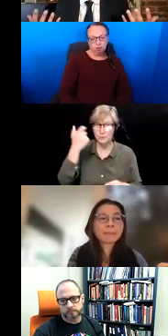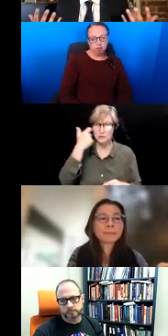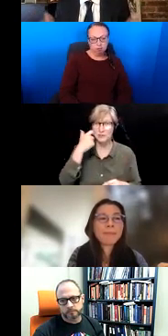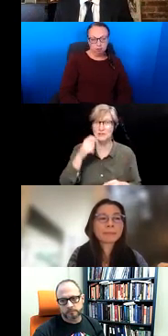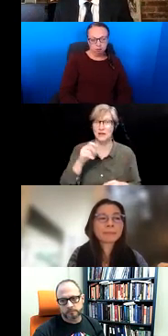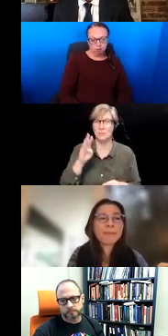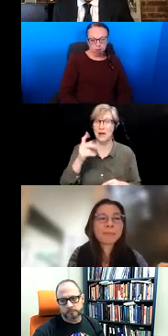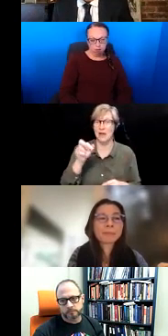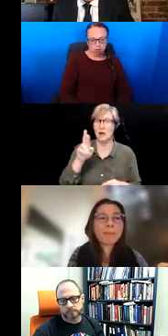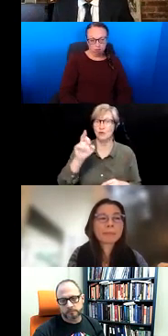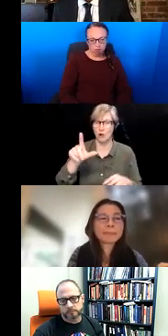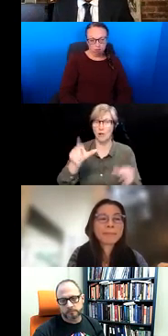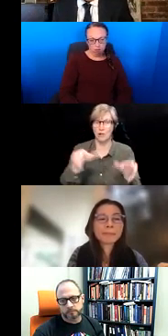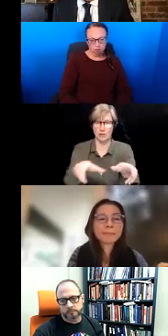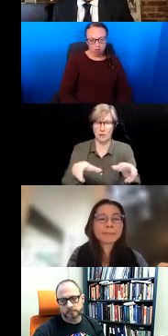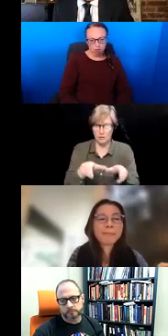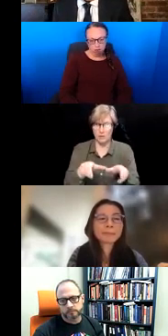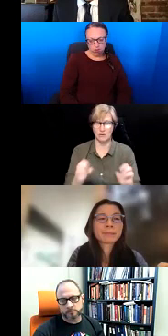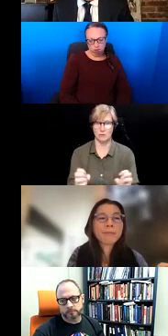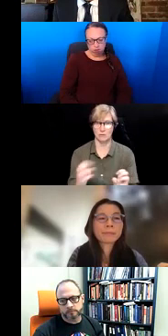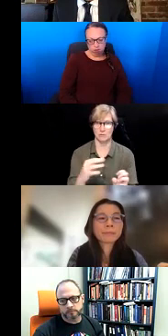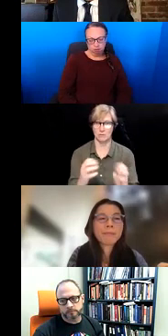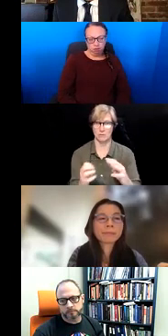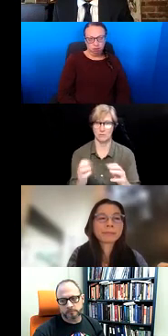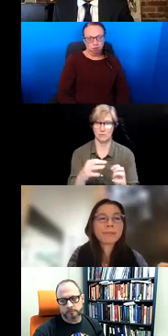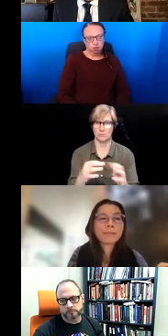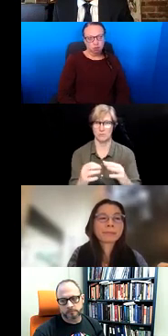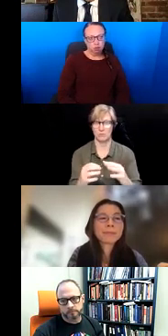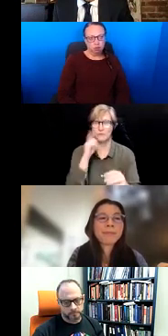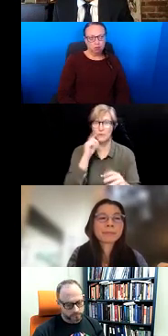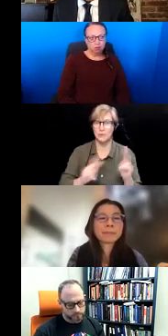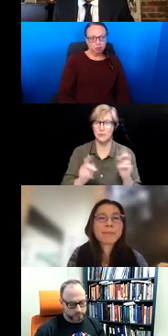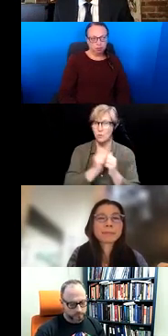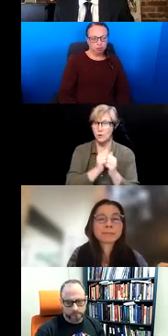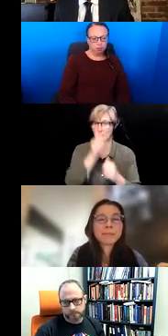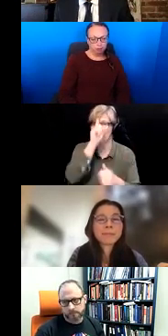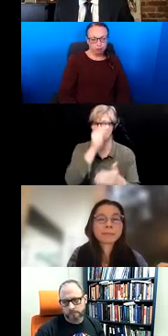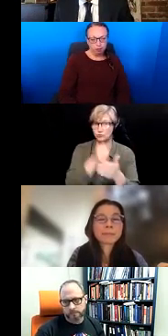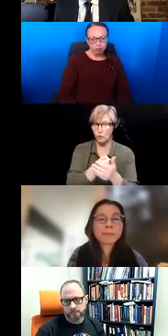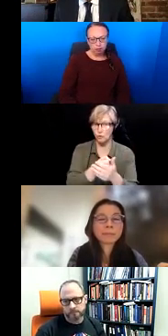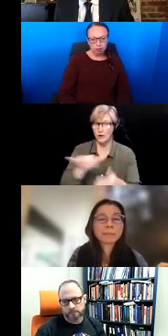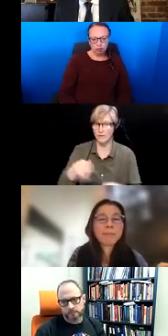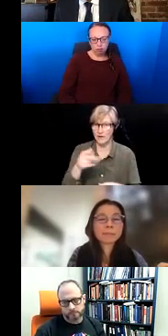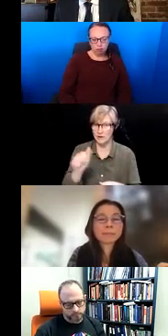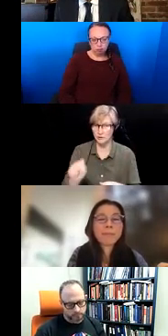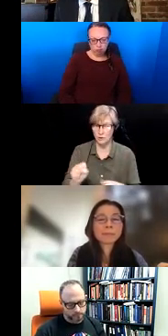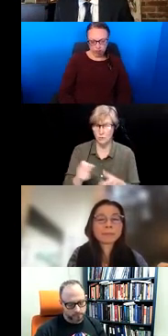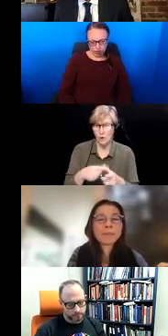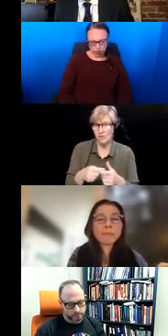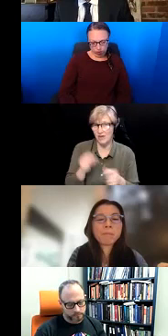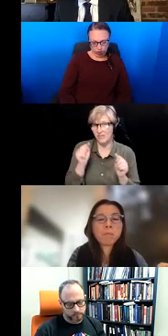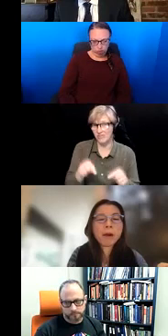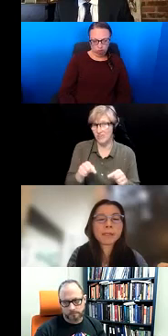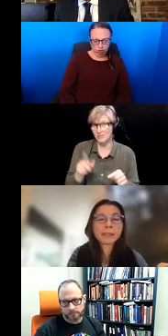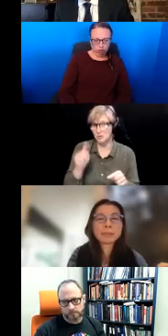network, a bilateral constellation of brain activities in persons with post-stroke aphasia, well, maybe this messy tool could